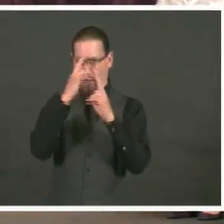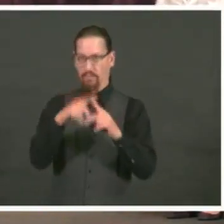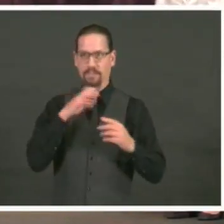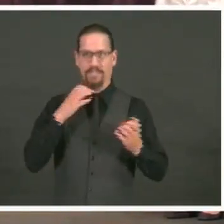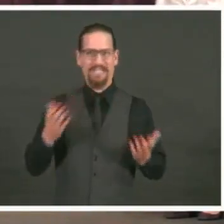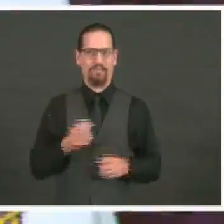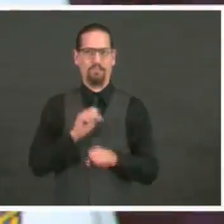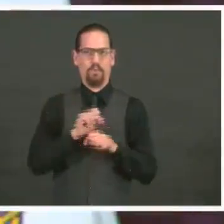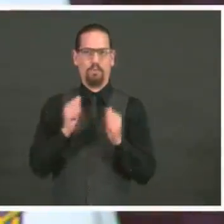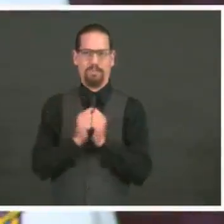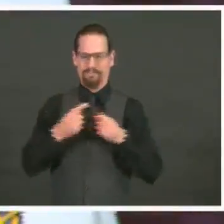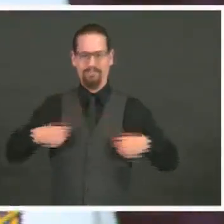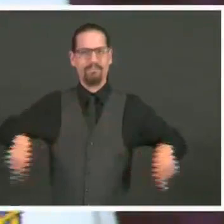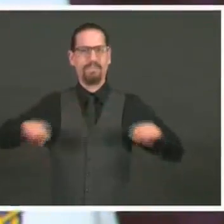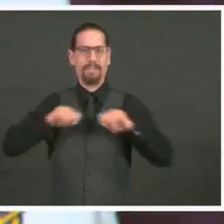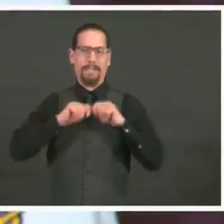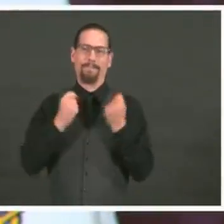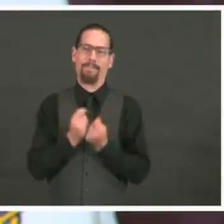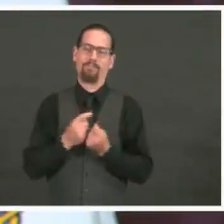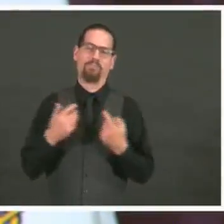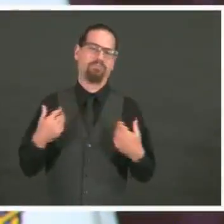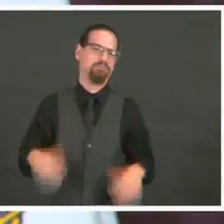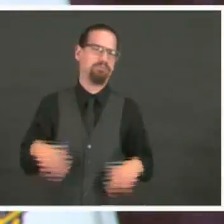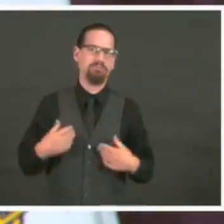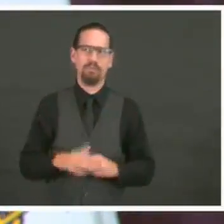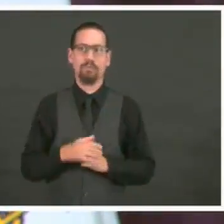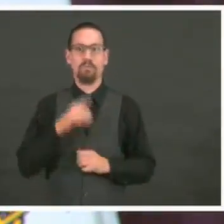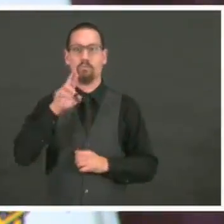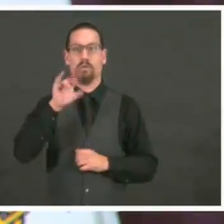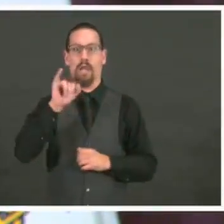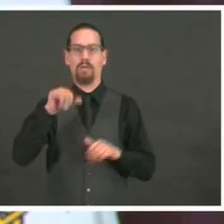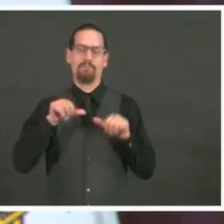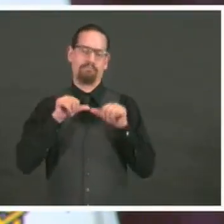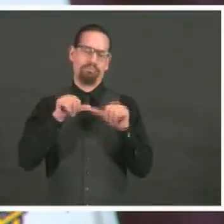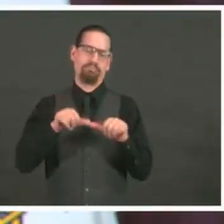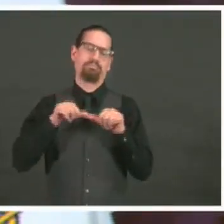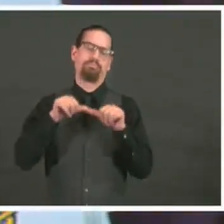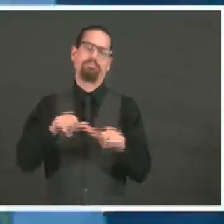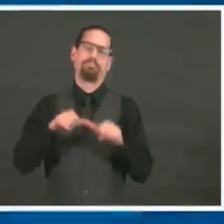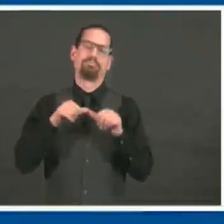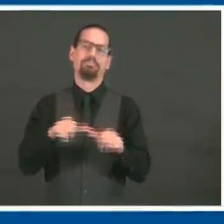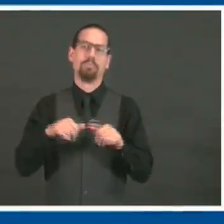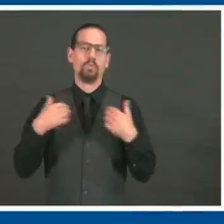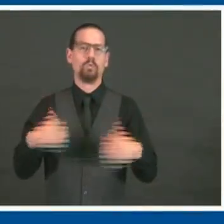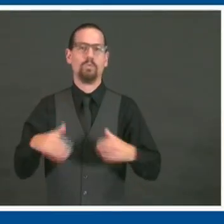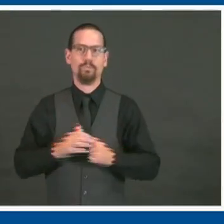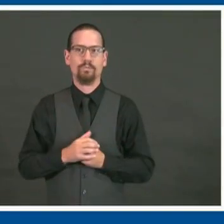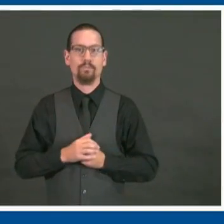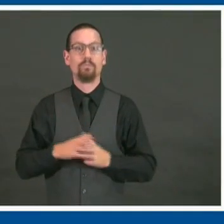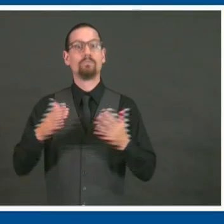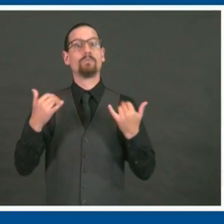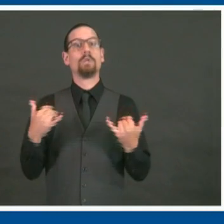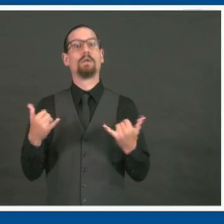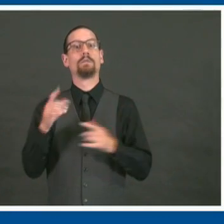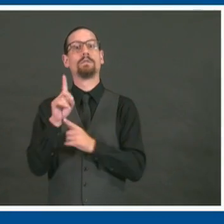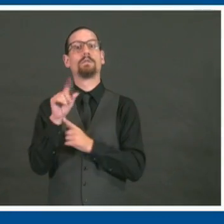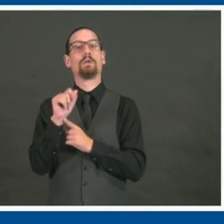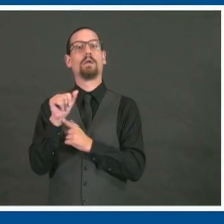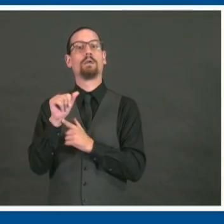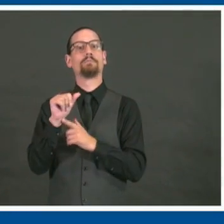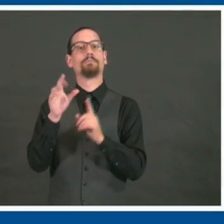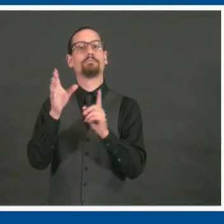done to keep Rhode Island moving forward. In terms of our data for today, as the Governor said, we have 79 new cases